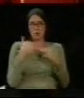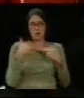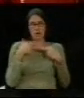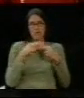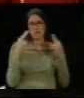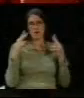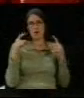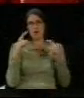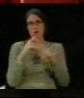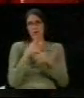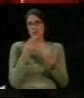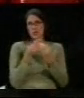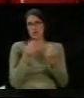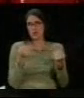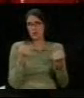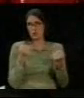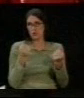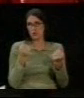complicated solution